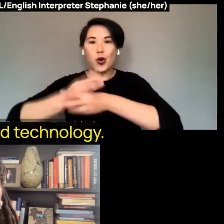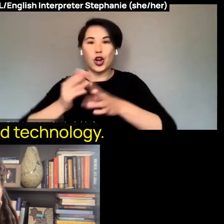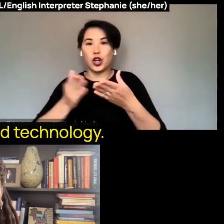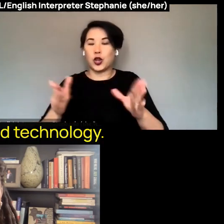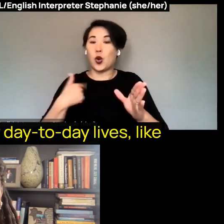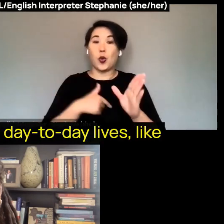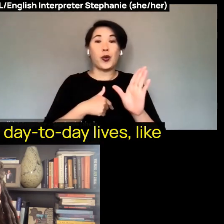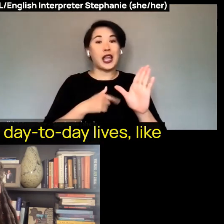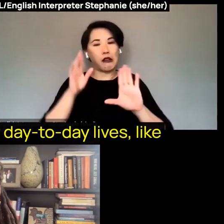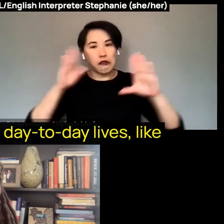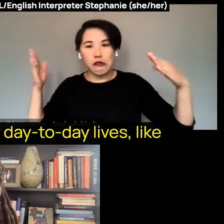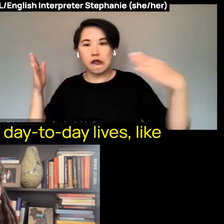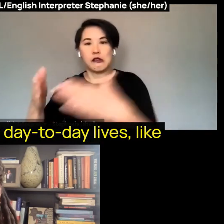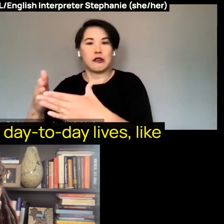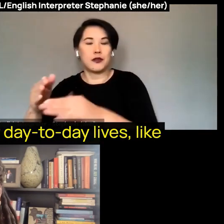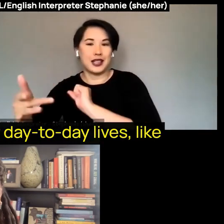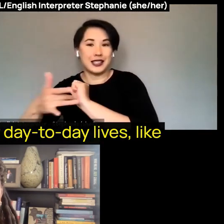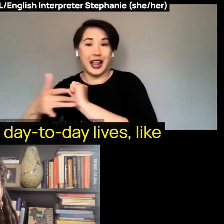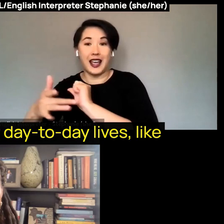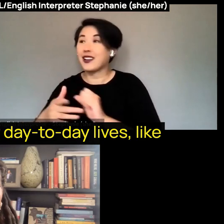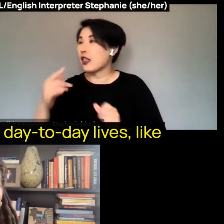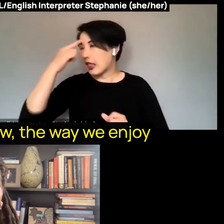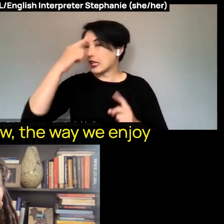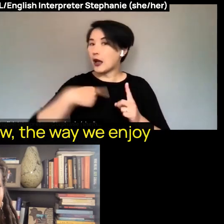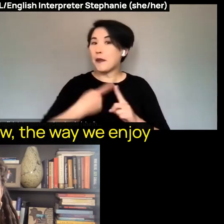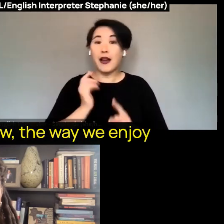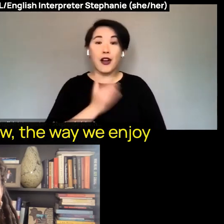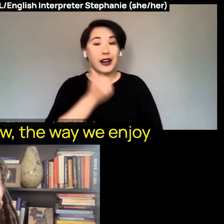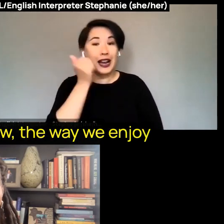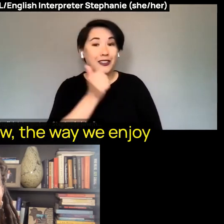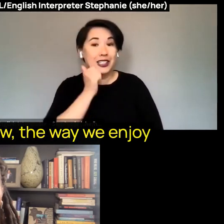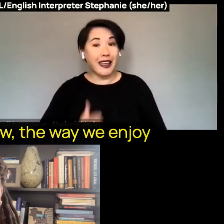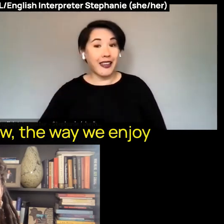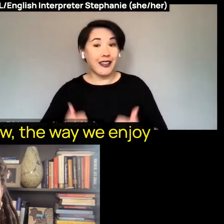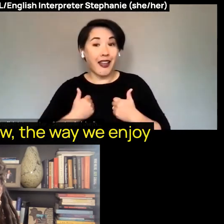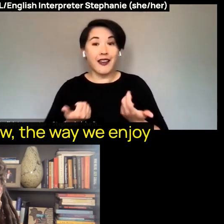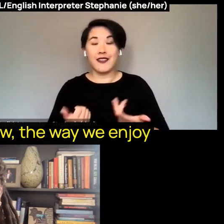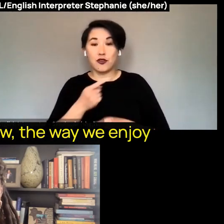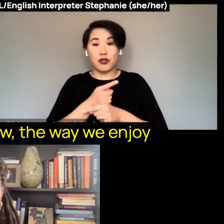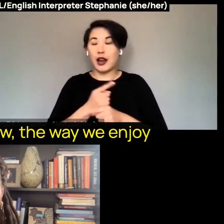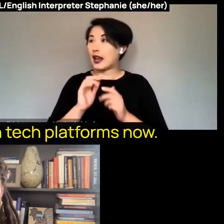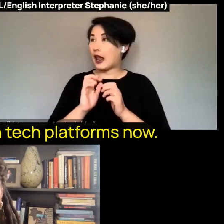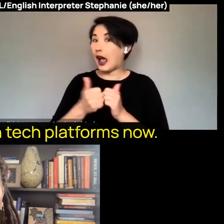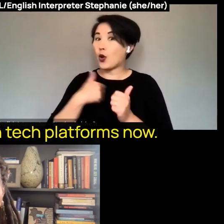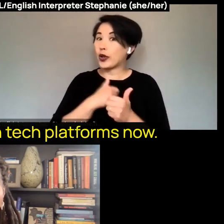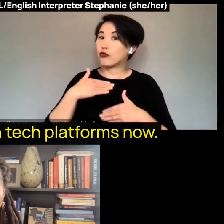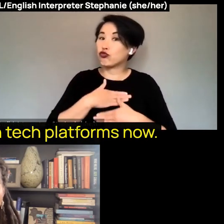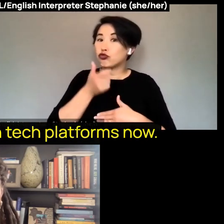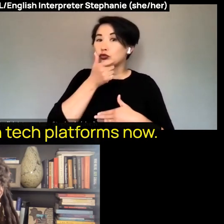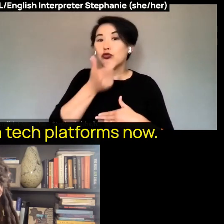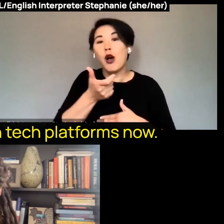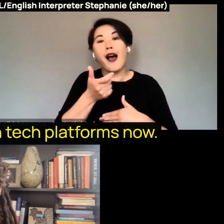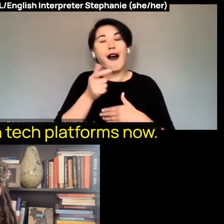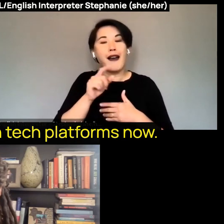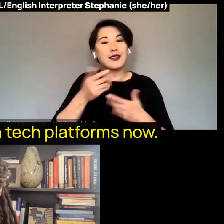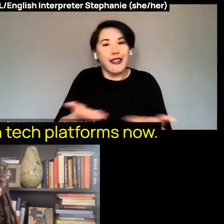around technology. If you think about just our day-to-day lives, like when you go to, you know, the way we enjoy entertainment